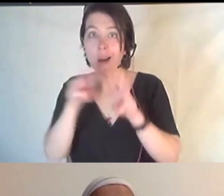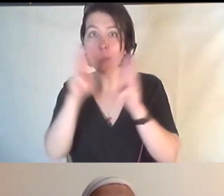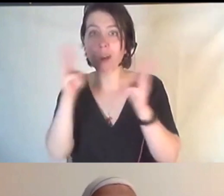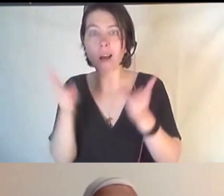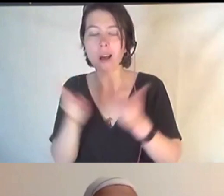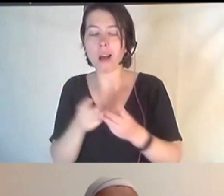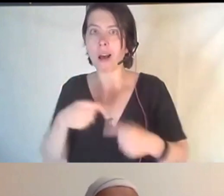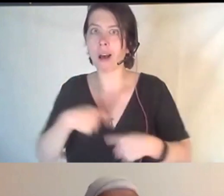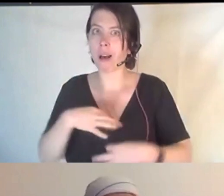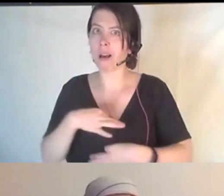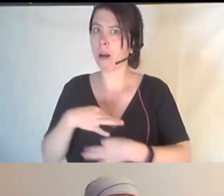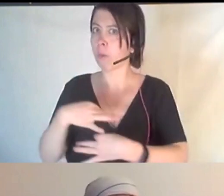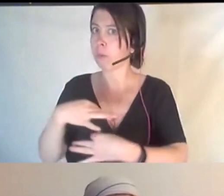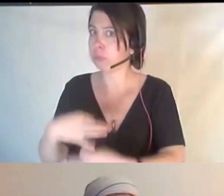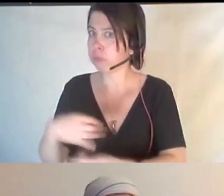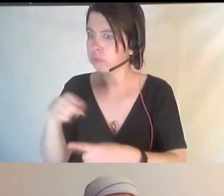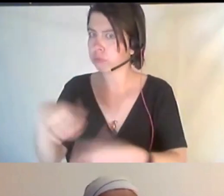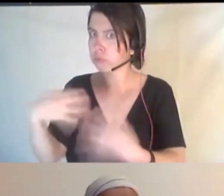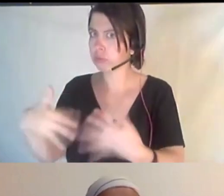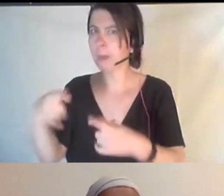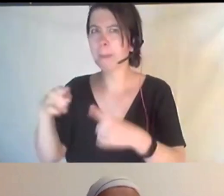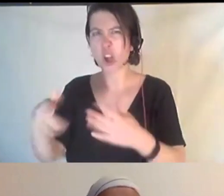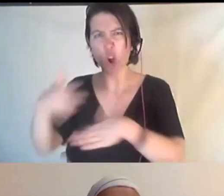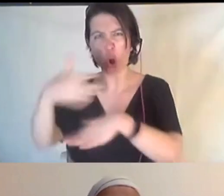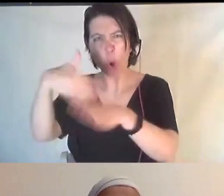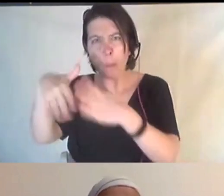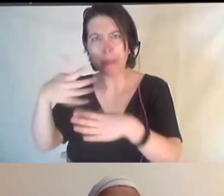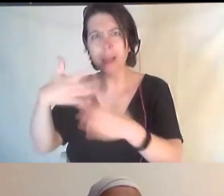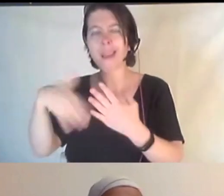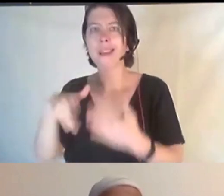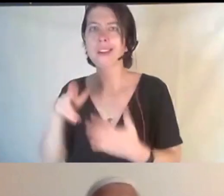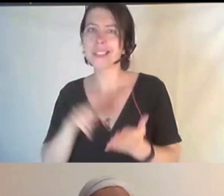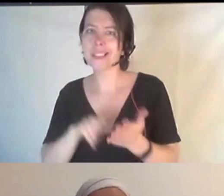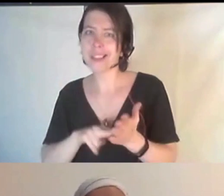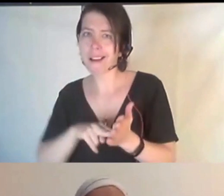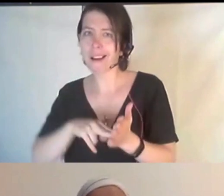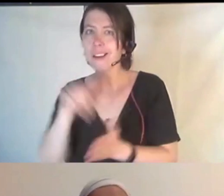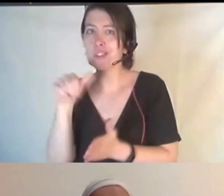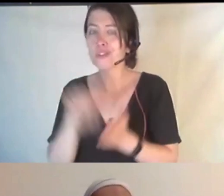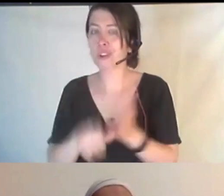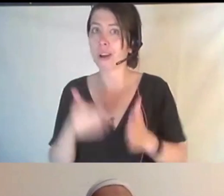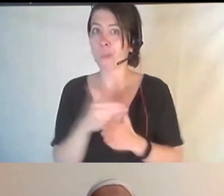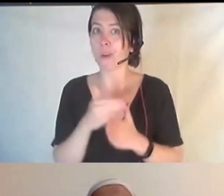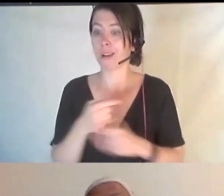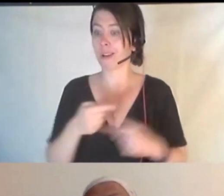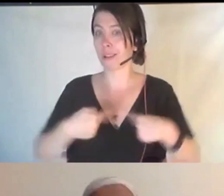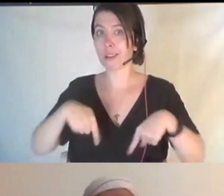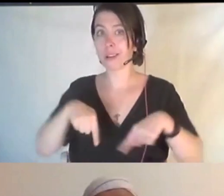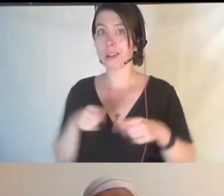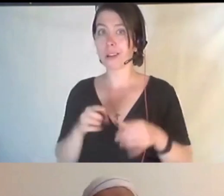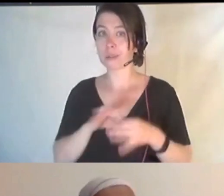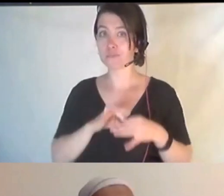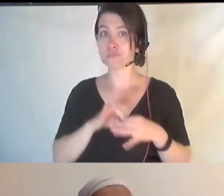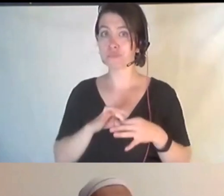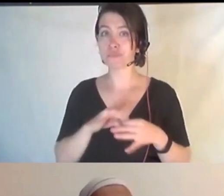and complicated because, you know, when Naina first started working with us, she wasn't an artist and ActionSpace was more of